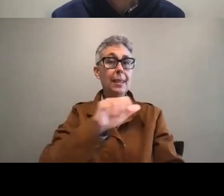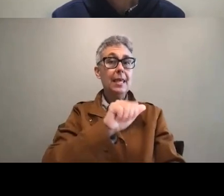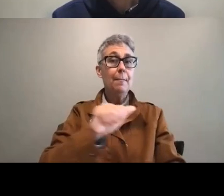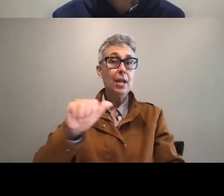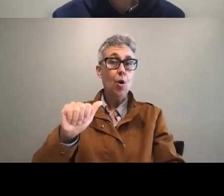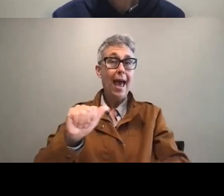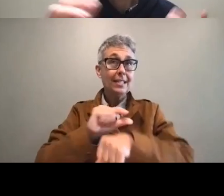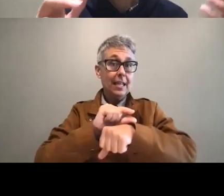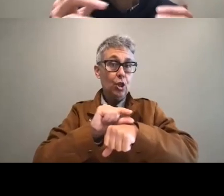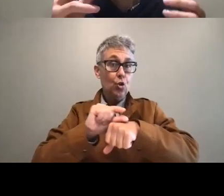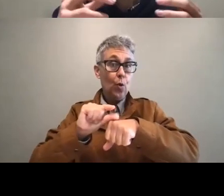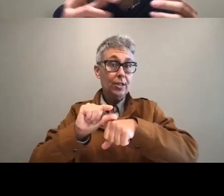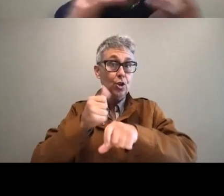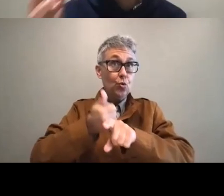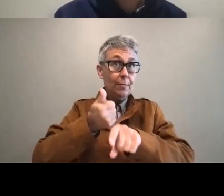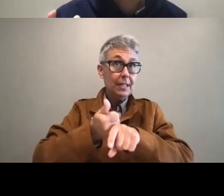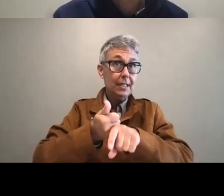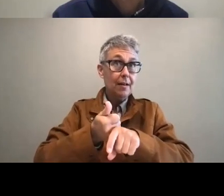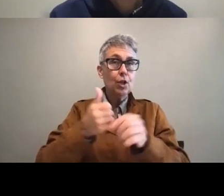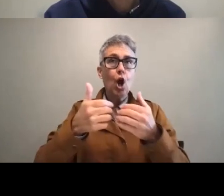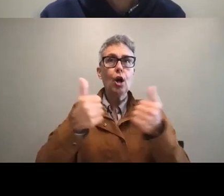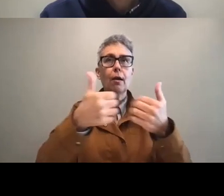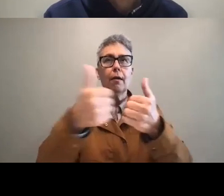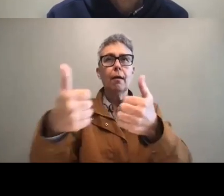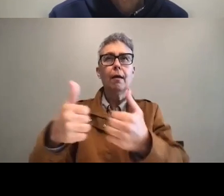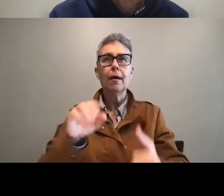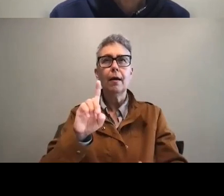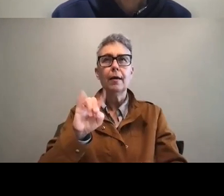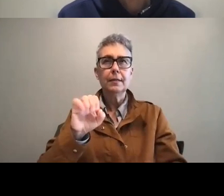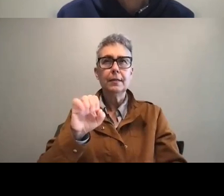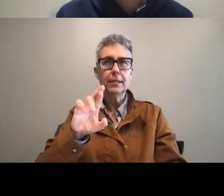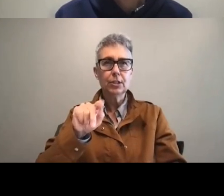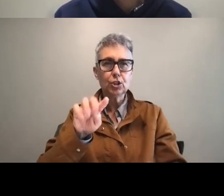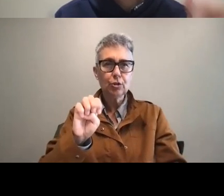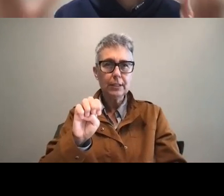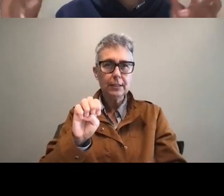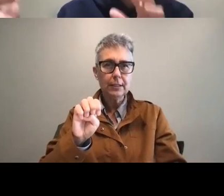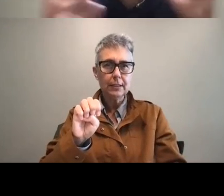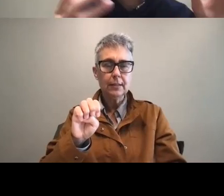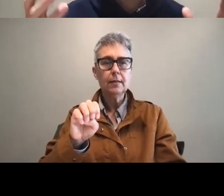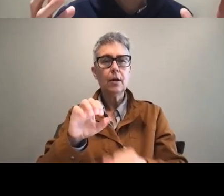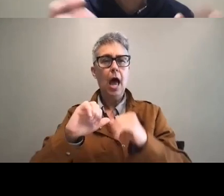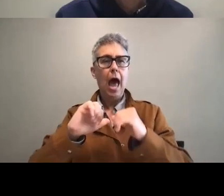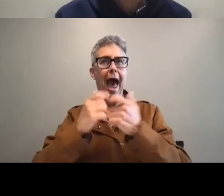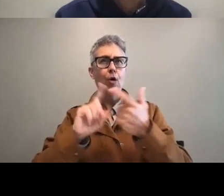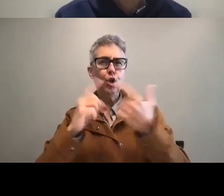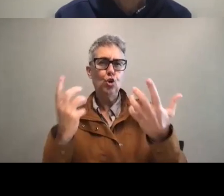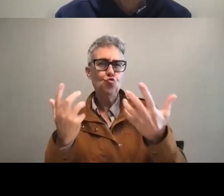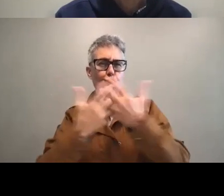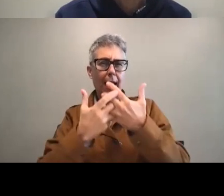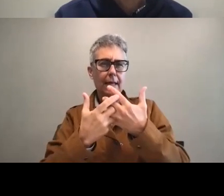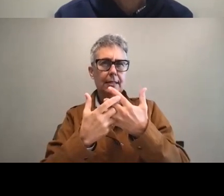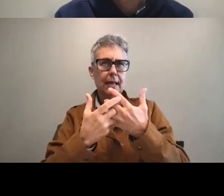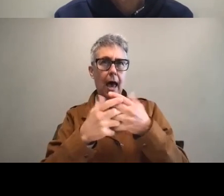are themselves are discrete, right? So how to kind of reconcile the two